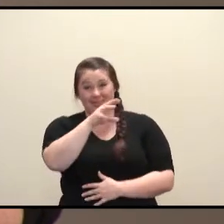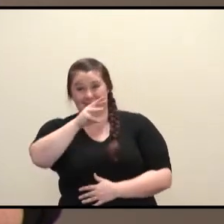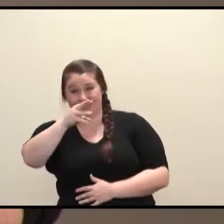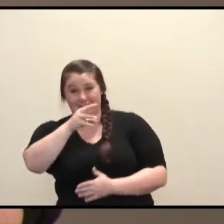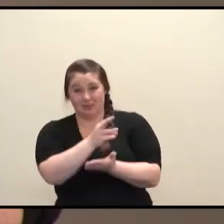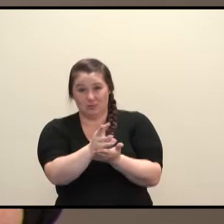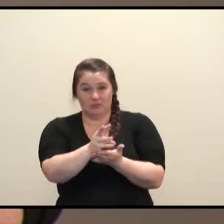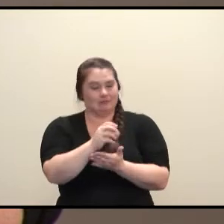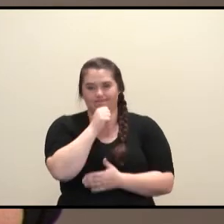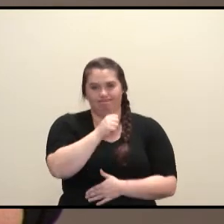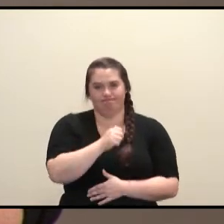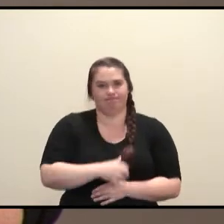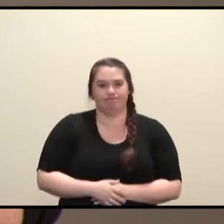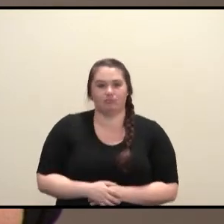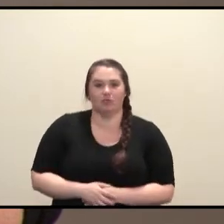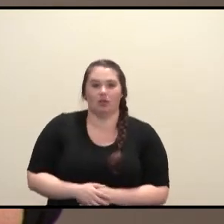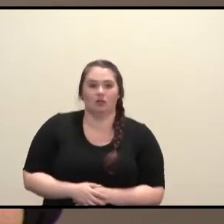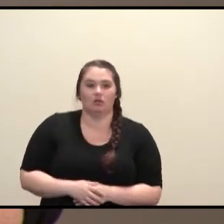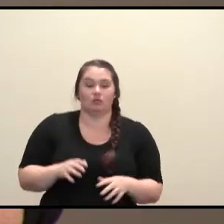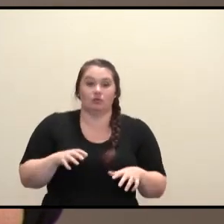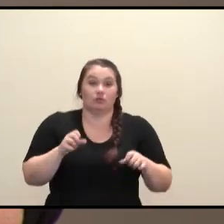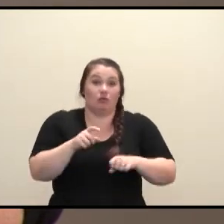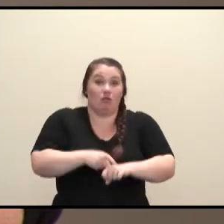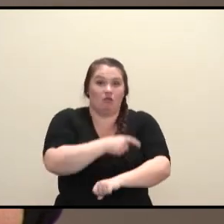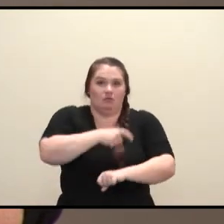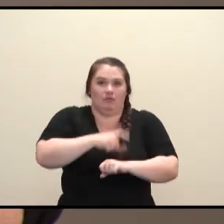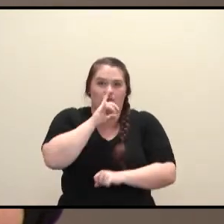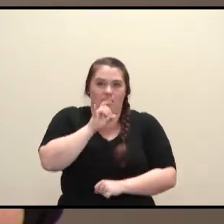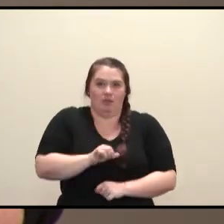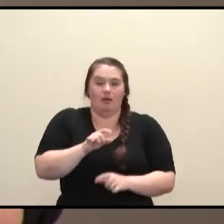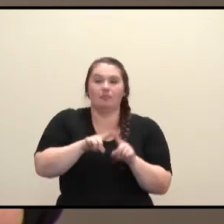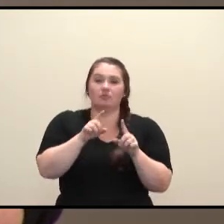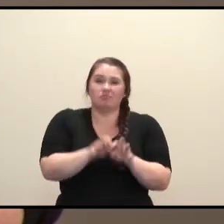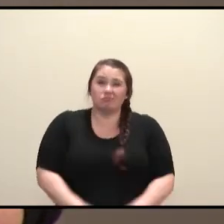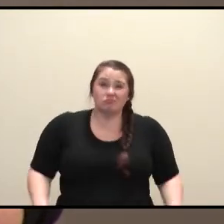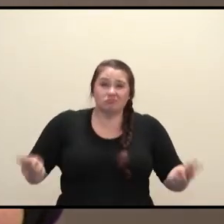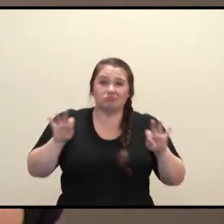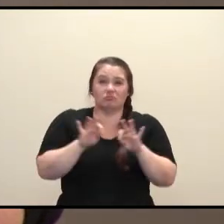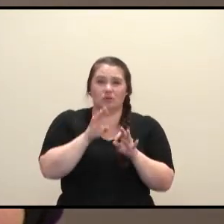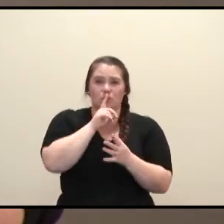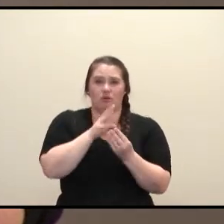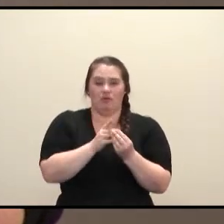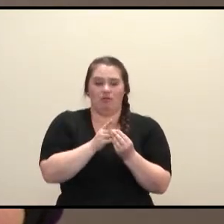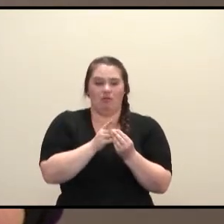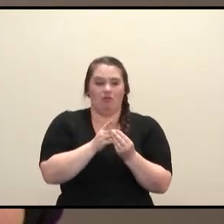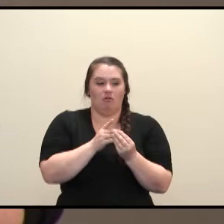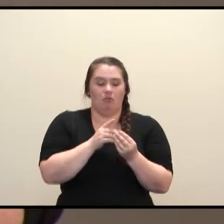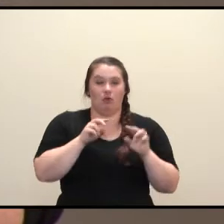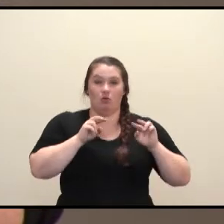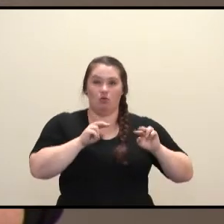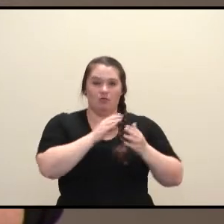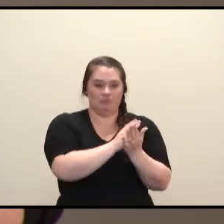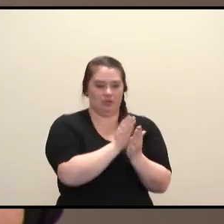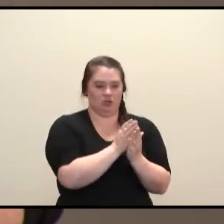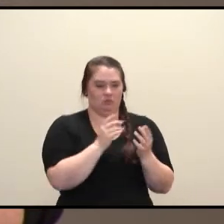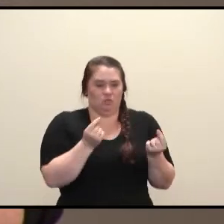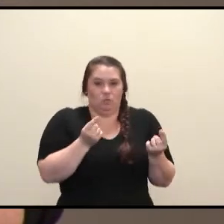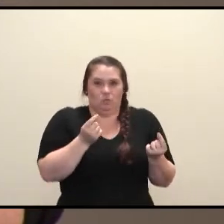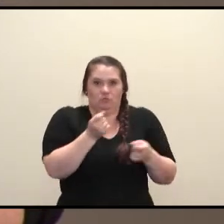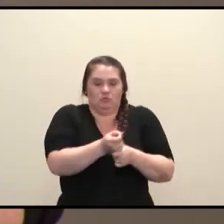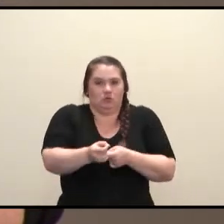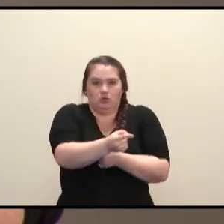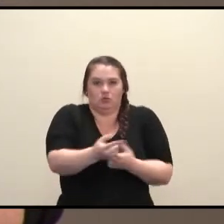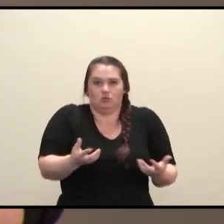time. So what's been important to us, though, is we've talked about the budget and we've talked about next year